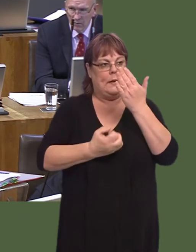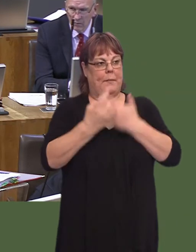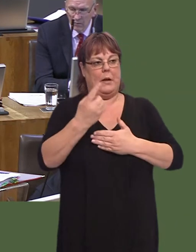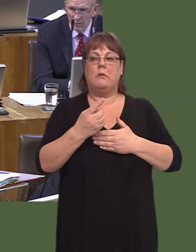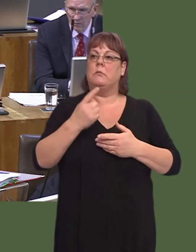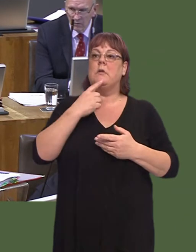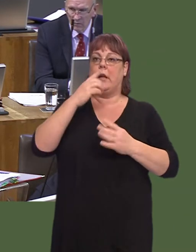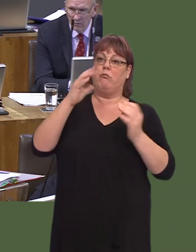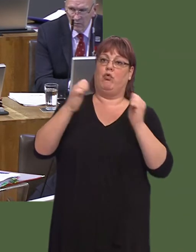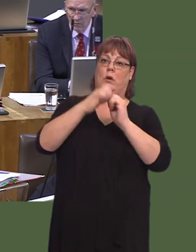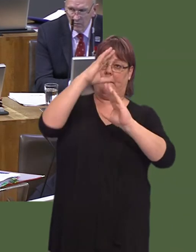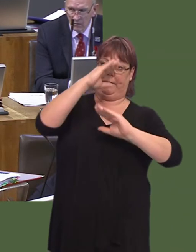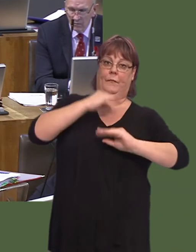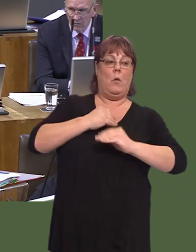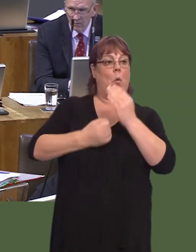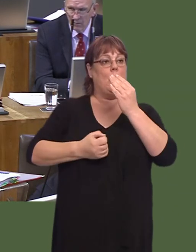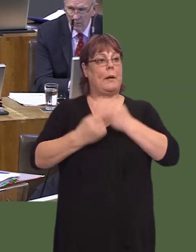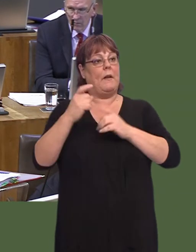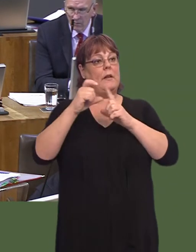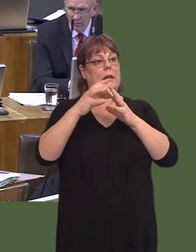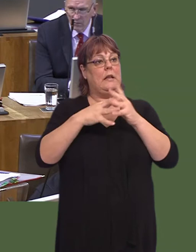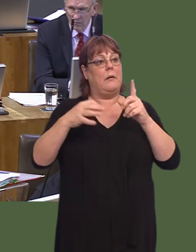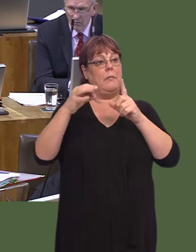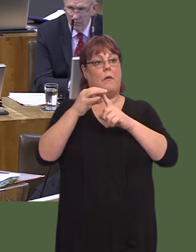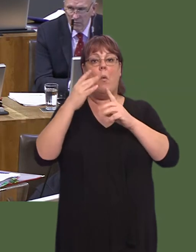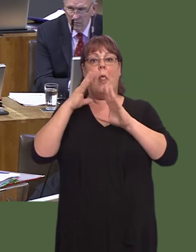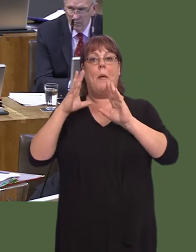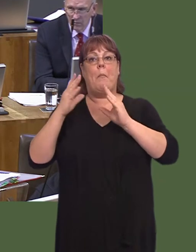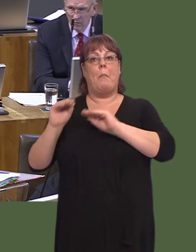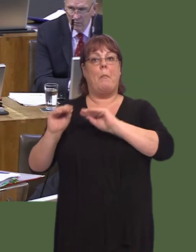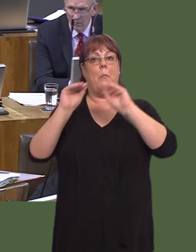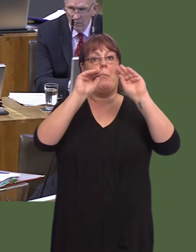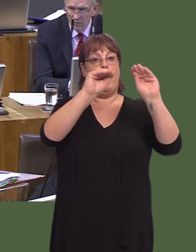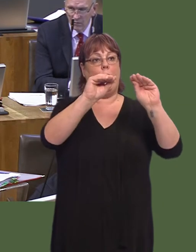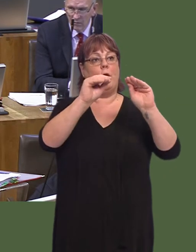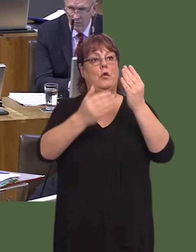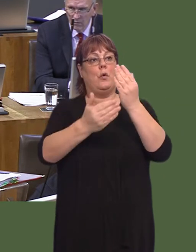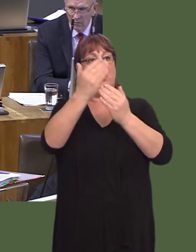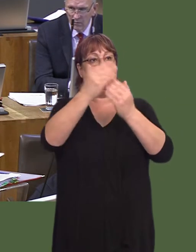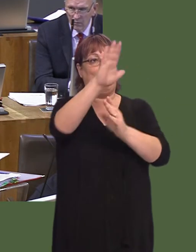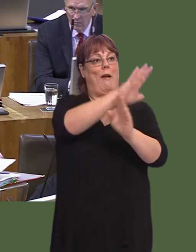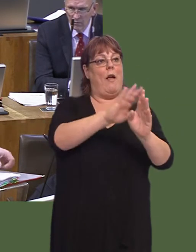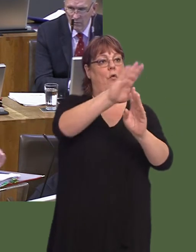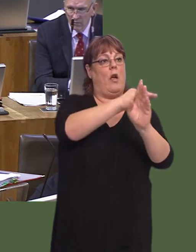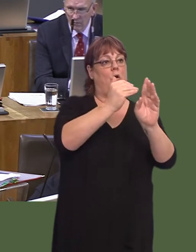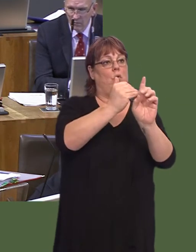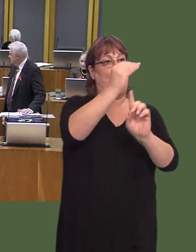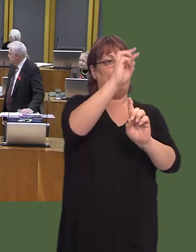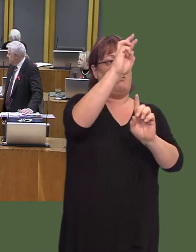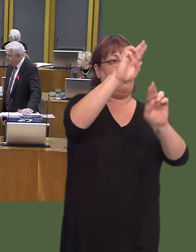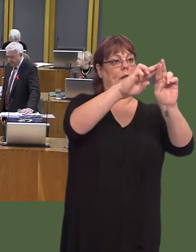Government updated on any potential transfer of DWP functions from Gabalva and other locations to a new hub north of